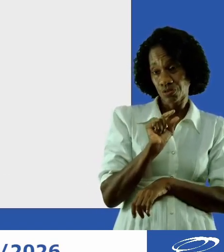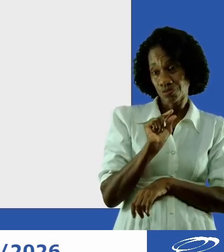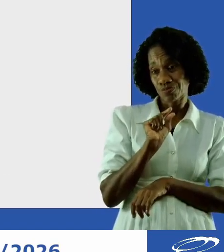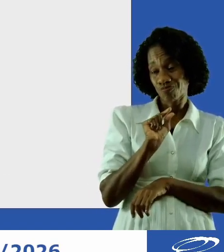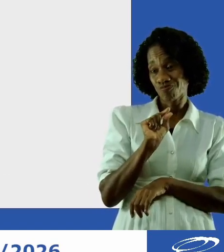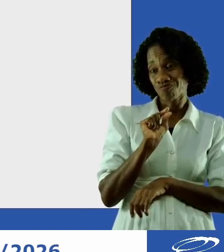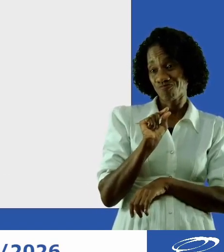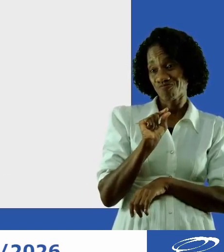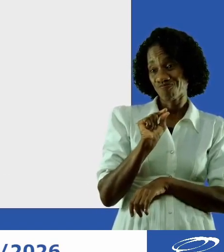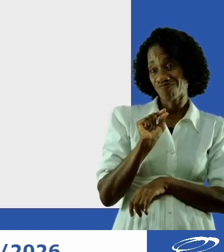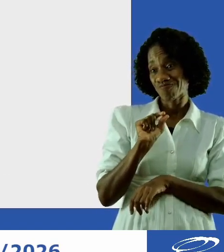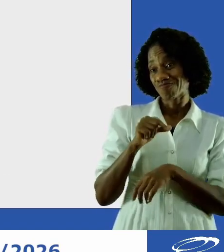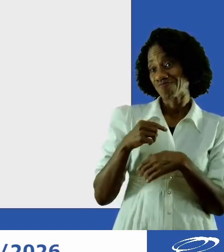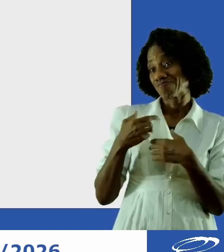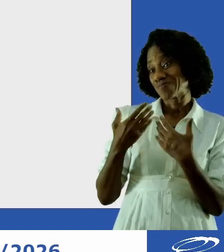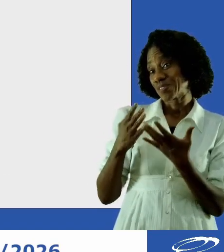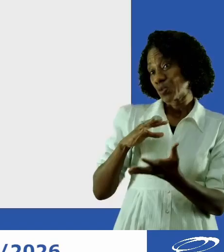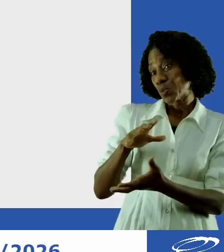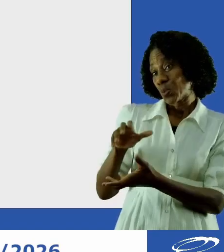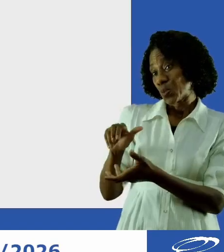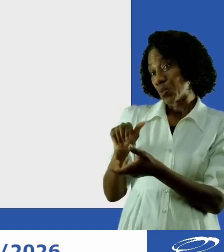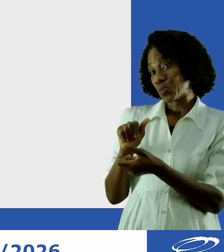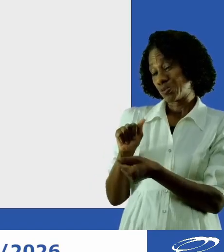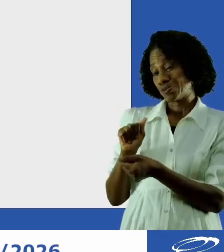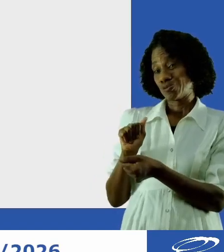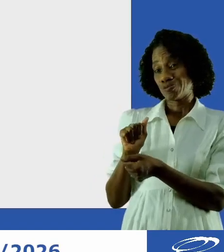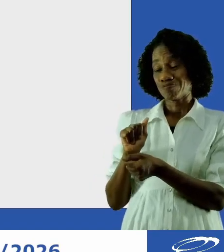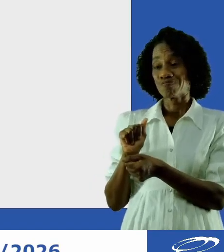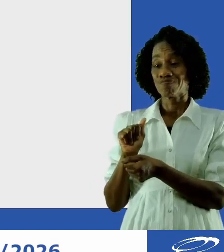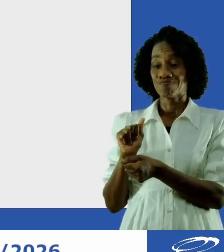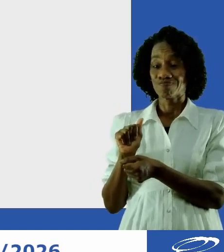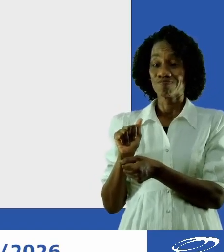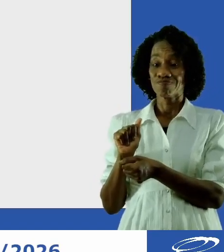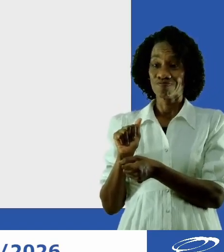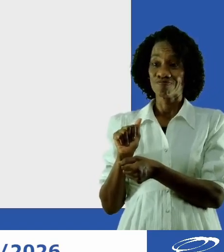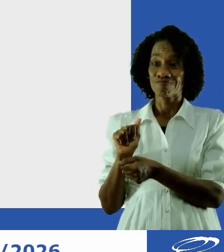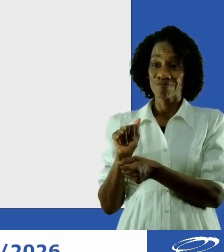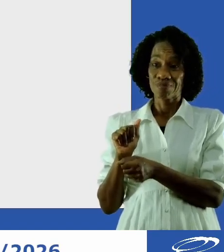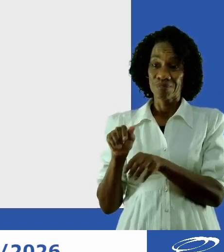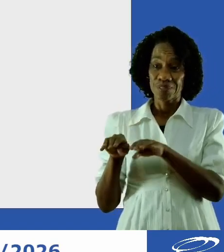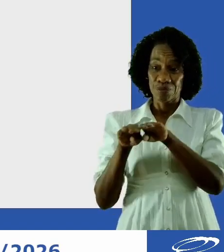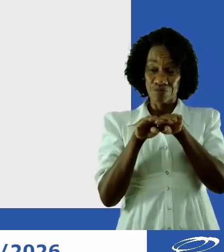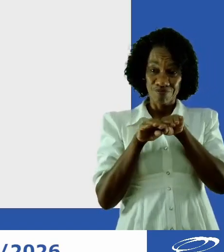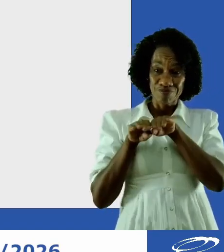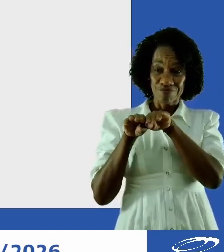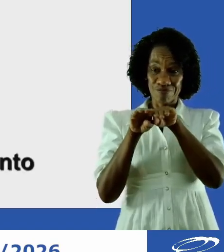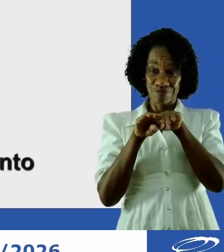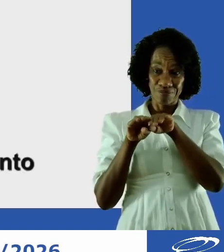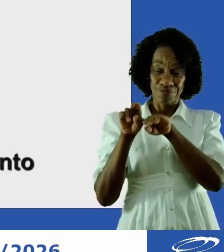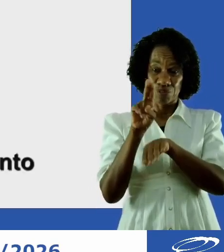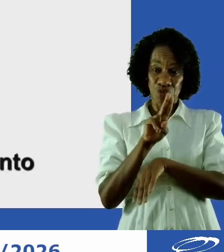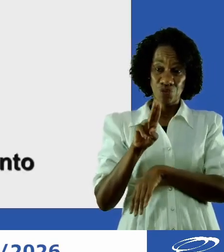the international and national guidelines, with the goal of increasing the likelihood of infection eradication without